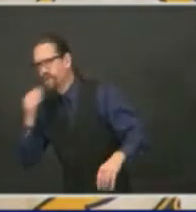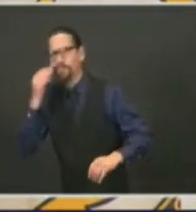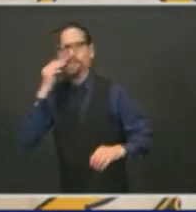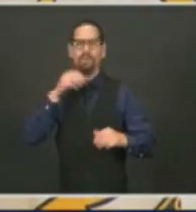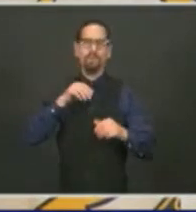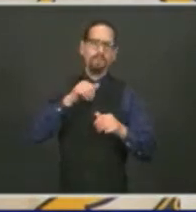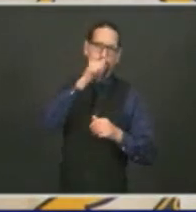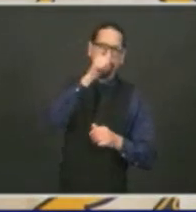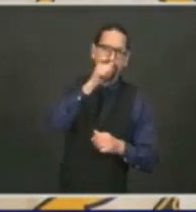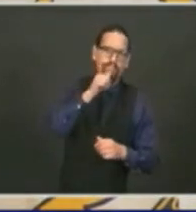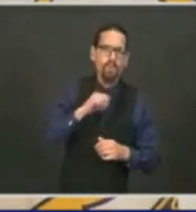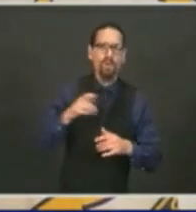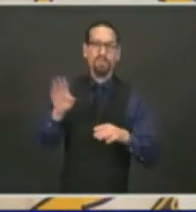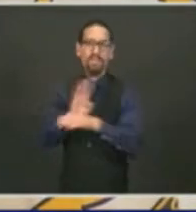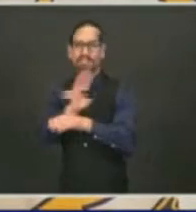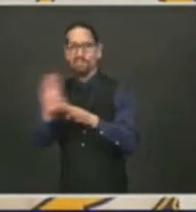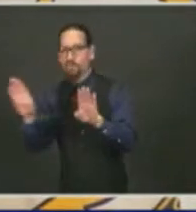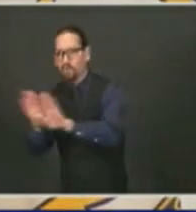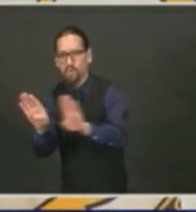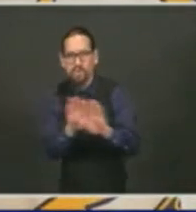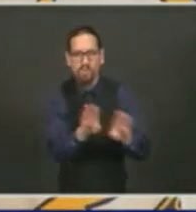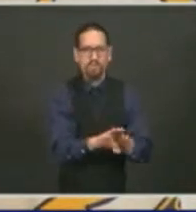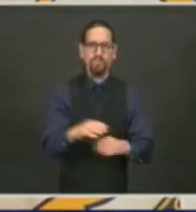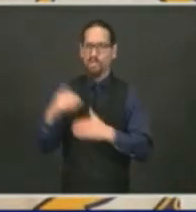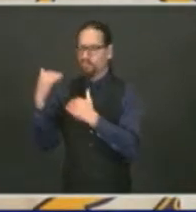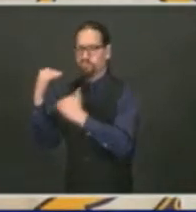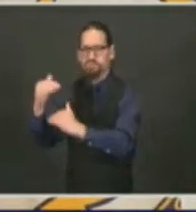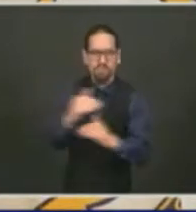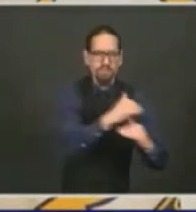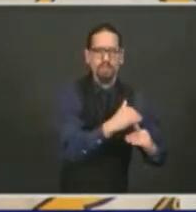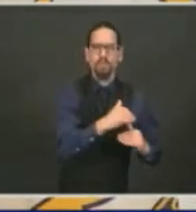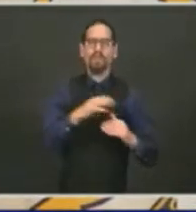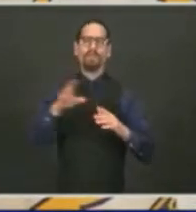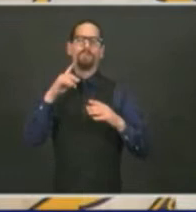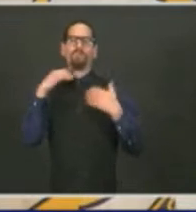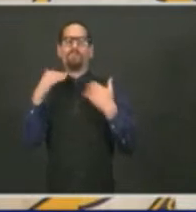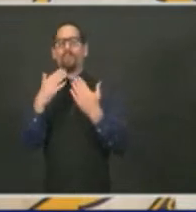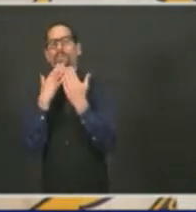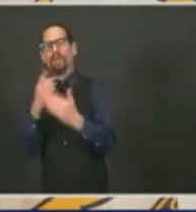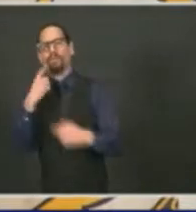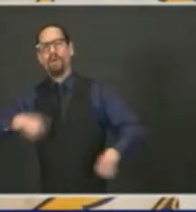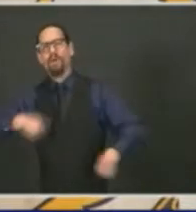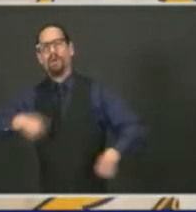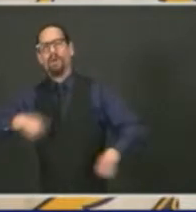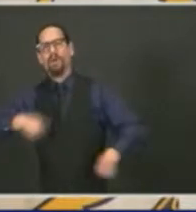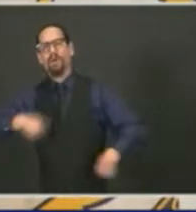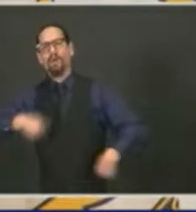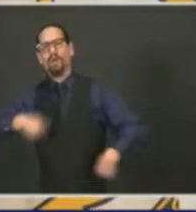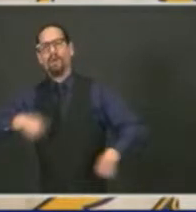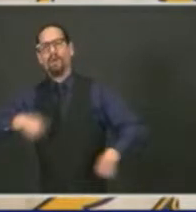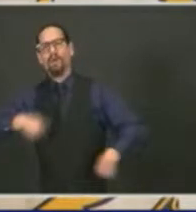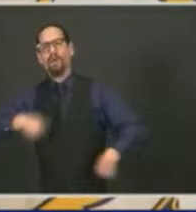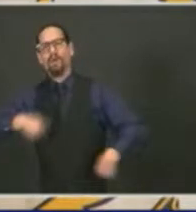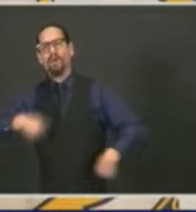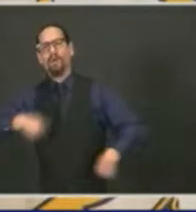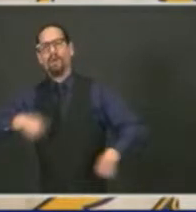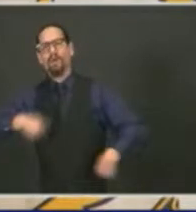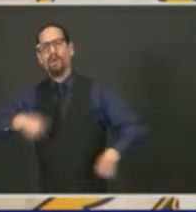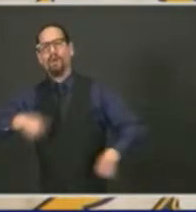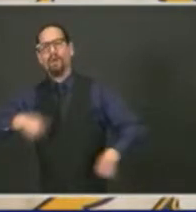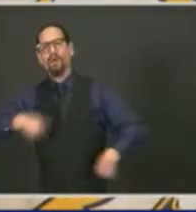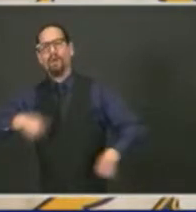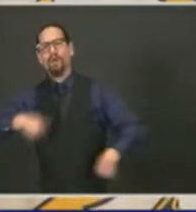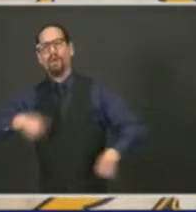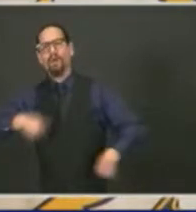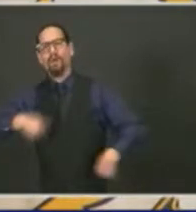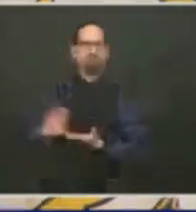closed. I want to thank you. I know it's been a sacrifice. That's why we put financial aid right out the door to you. But it was a necessary thing